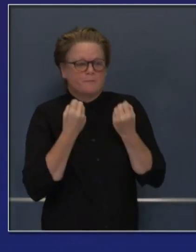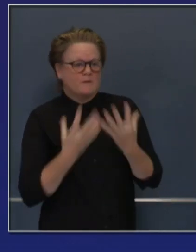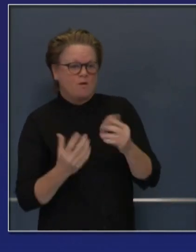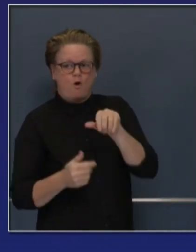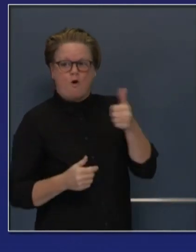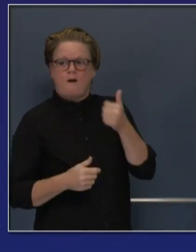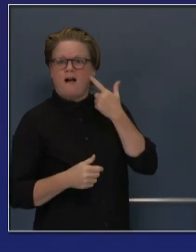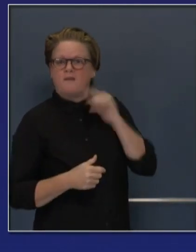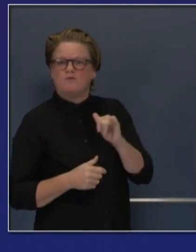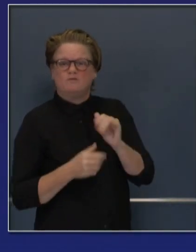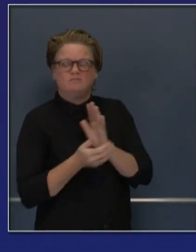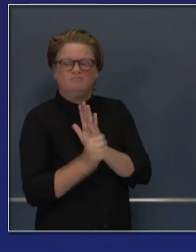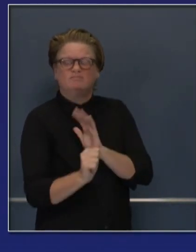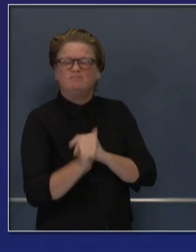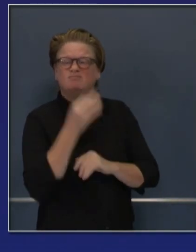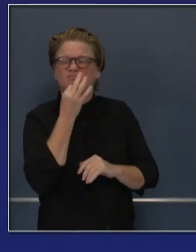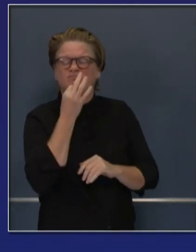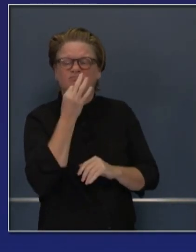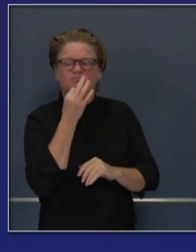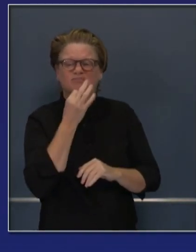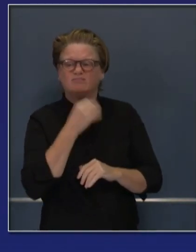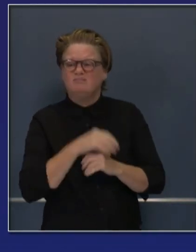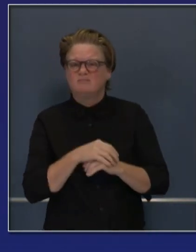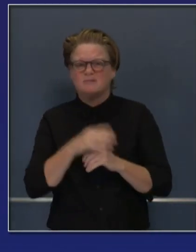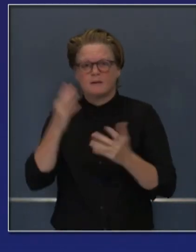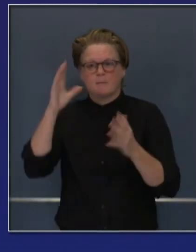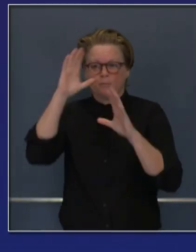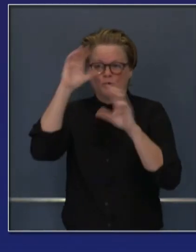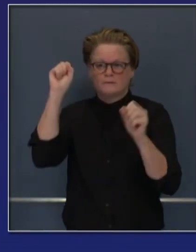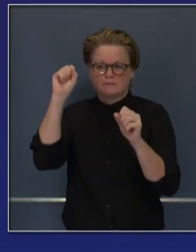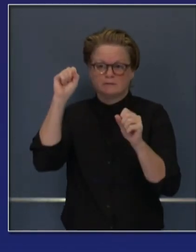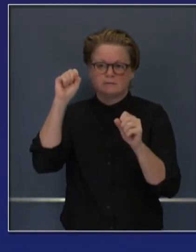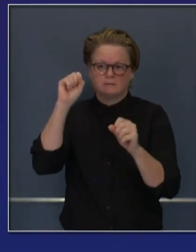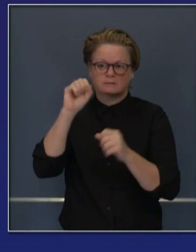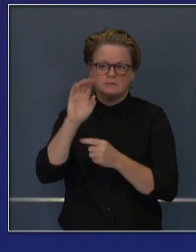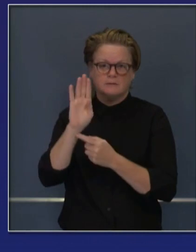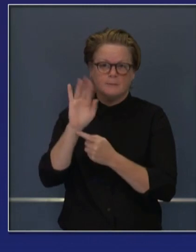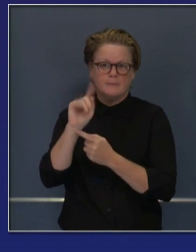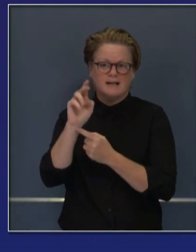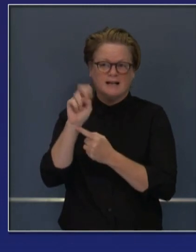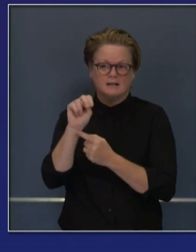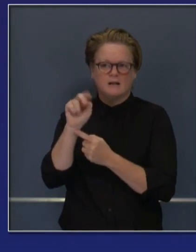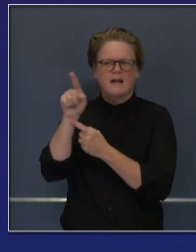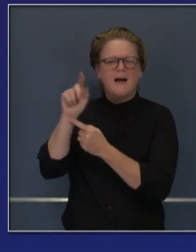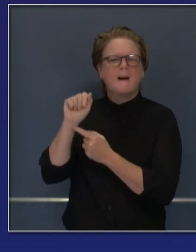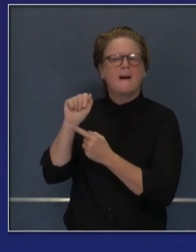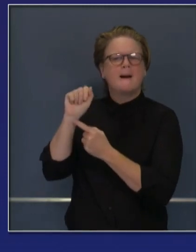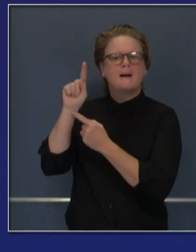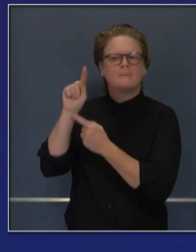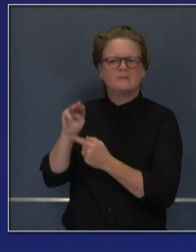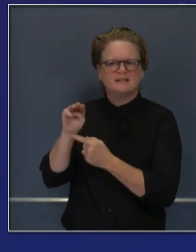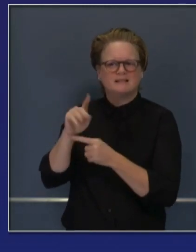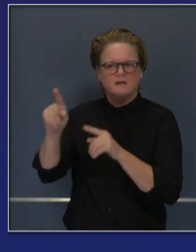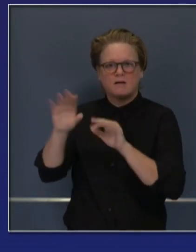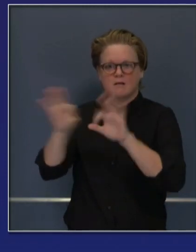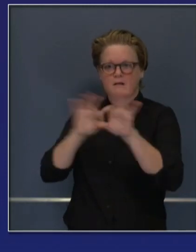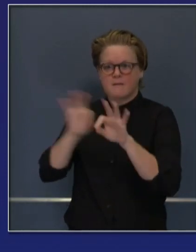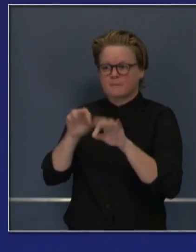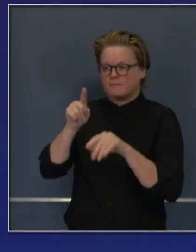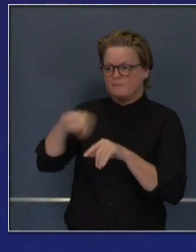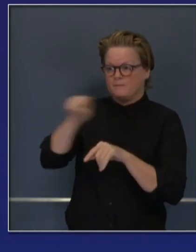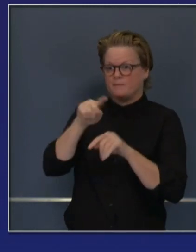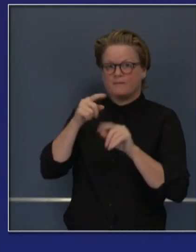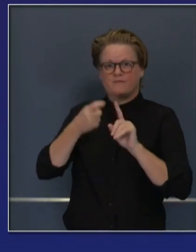Biden administration, which only reinforce our capacity of partnership with the new administration moving forward. Experts